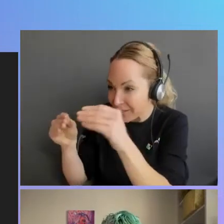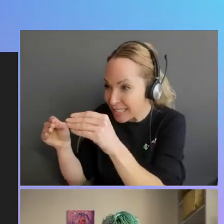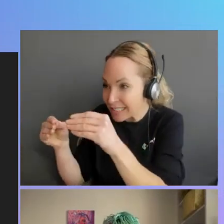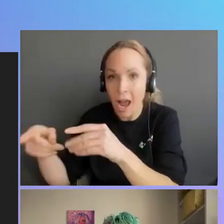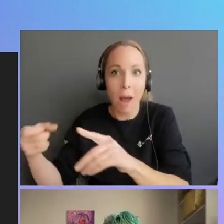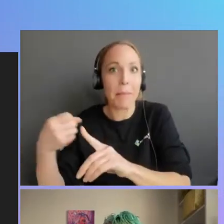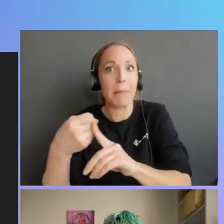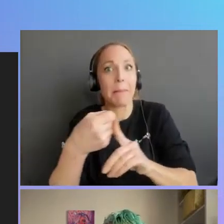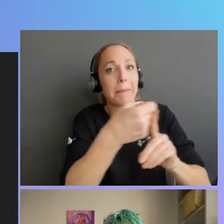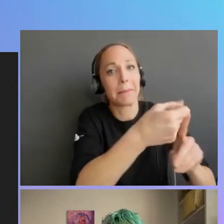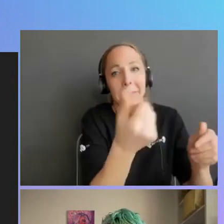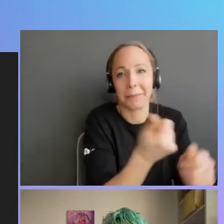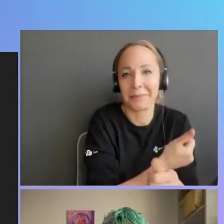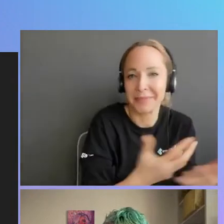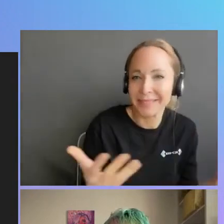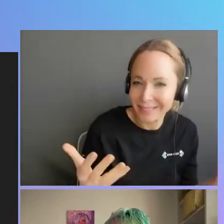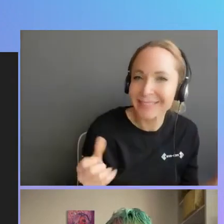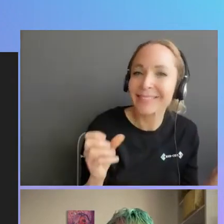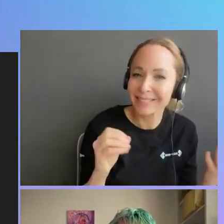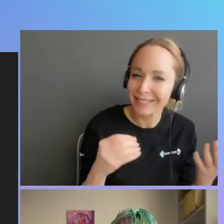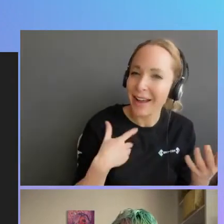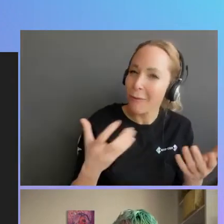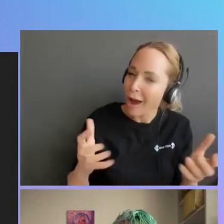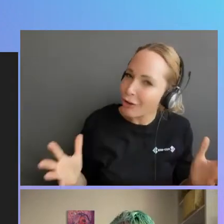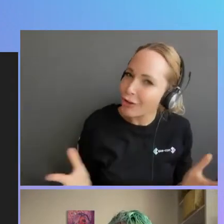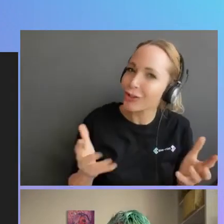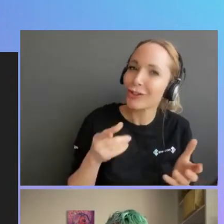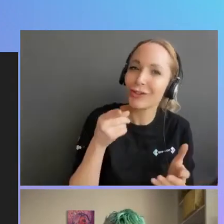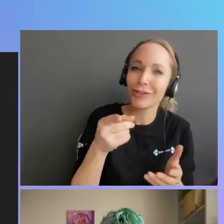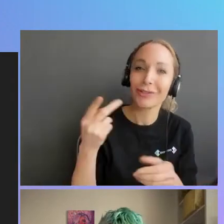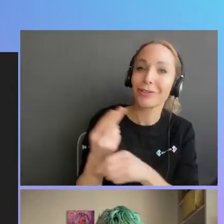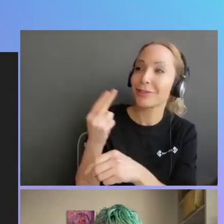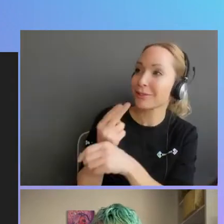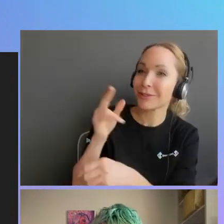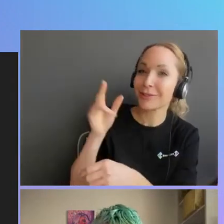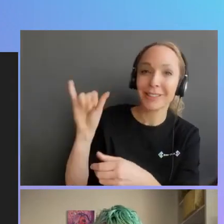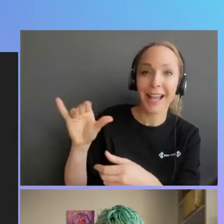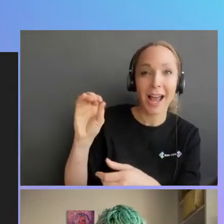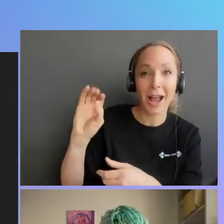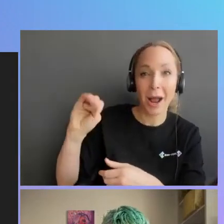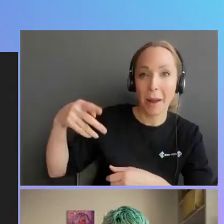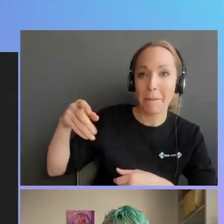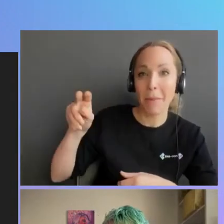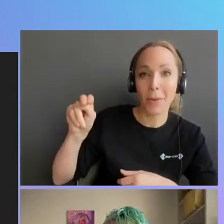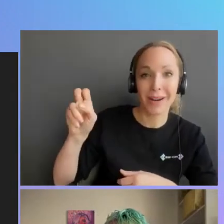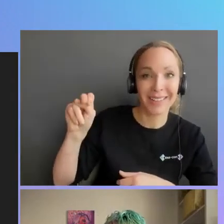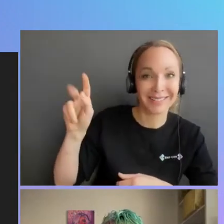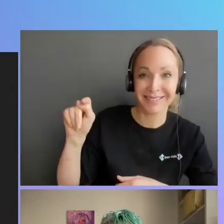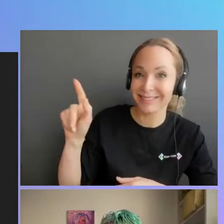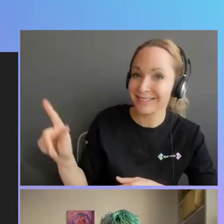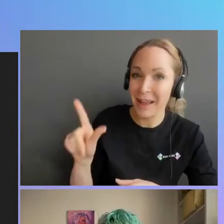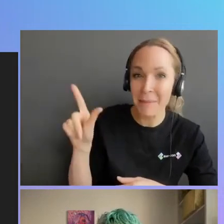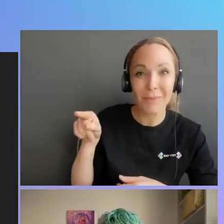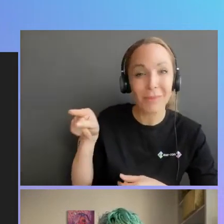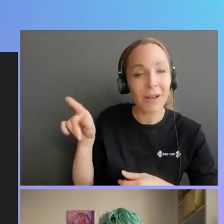component libraries or use component libraries that are accessible. So you can use Cauldron React just straight out of the box.